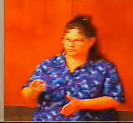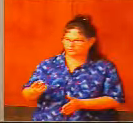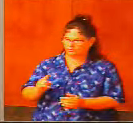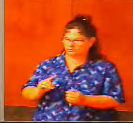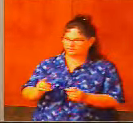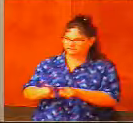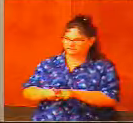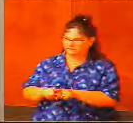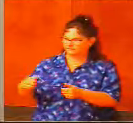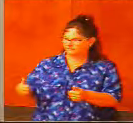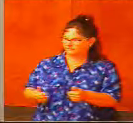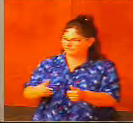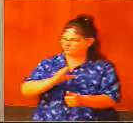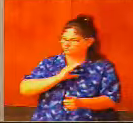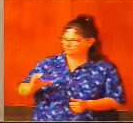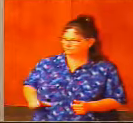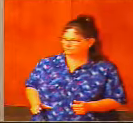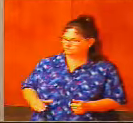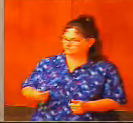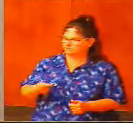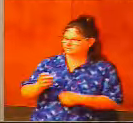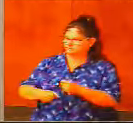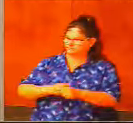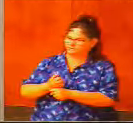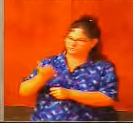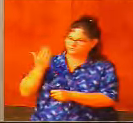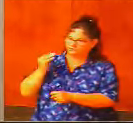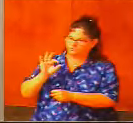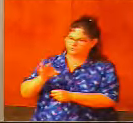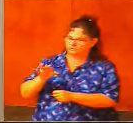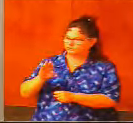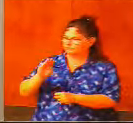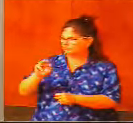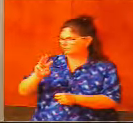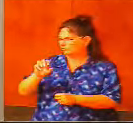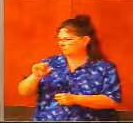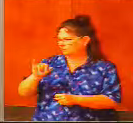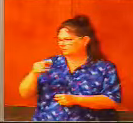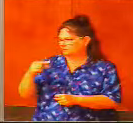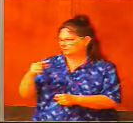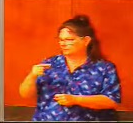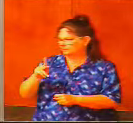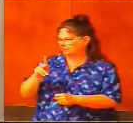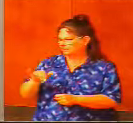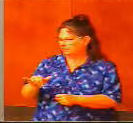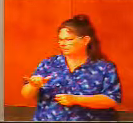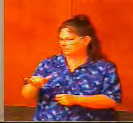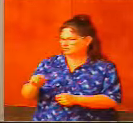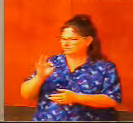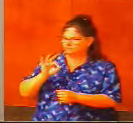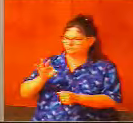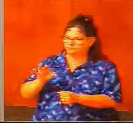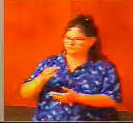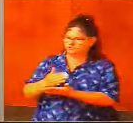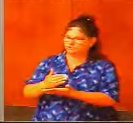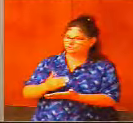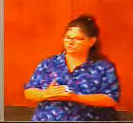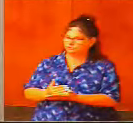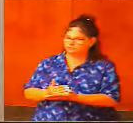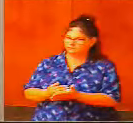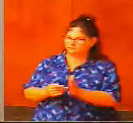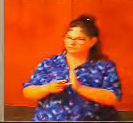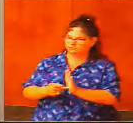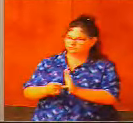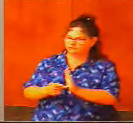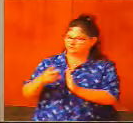follow Christ. Years ago, when I was preaching in Bowling Green, Kentucky, I preached a sermon and I